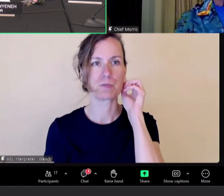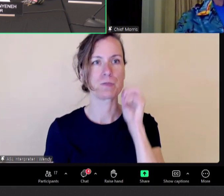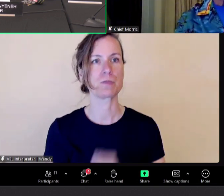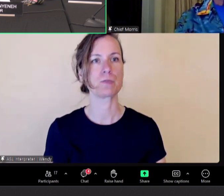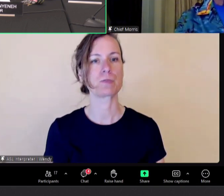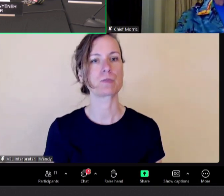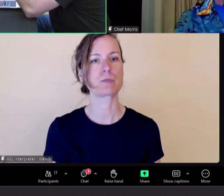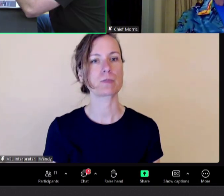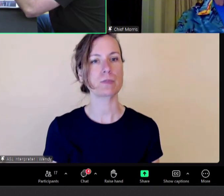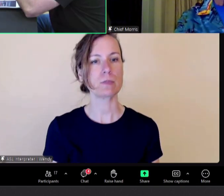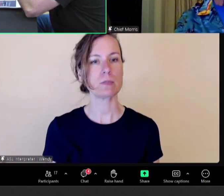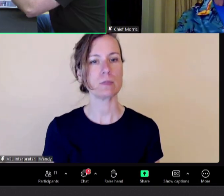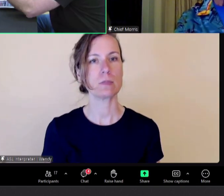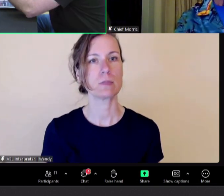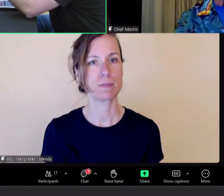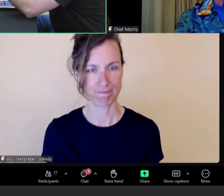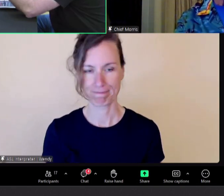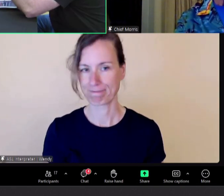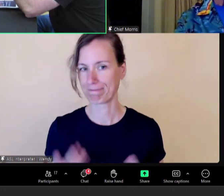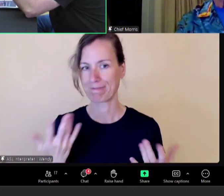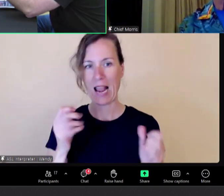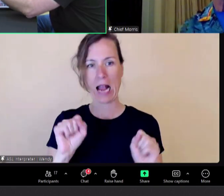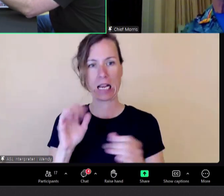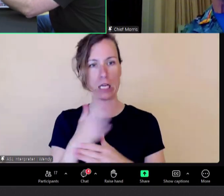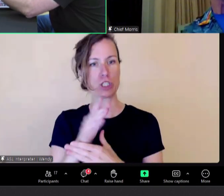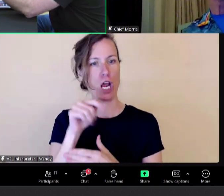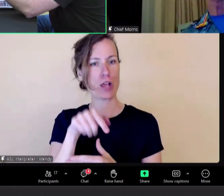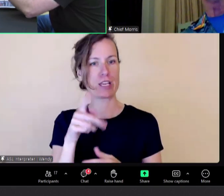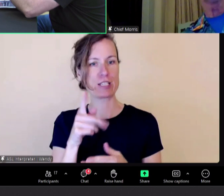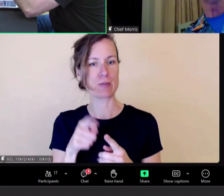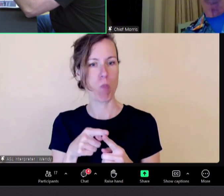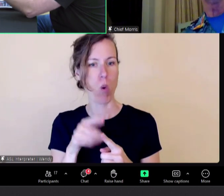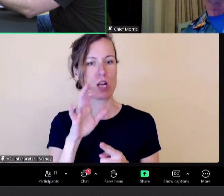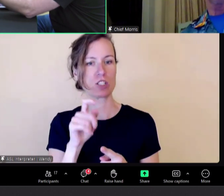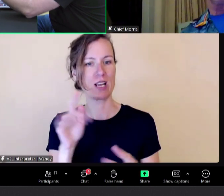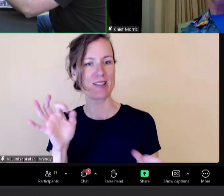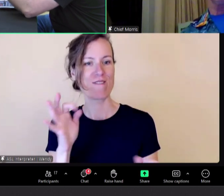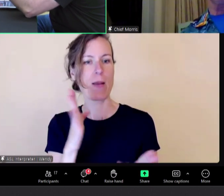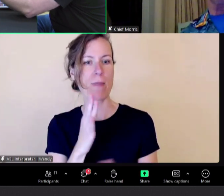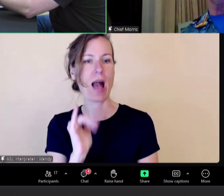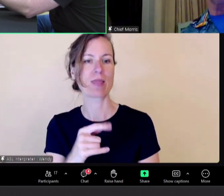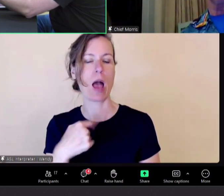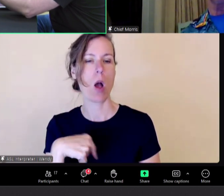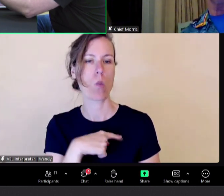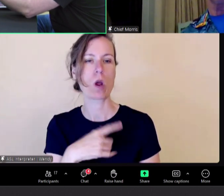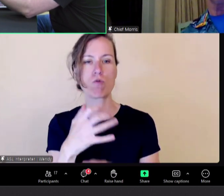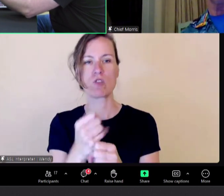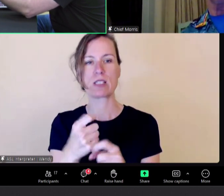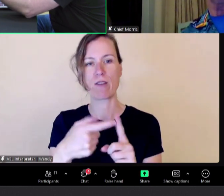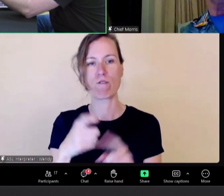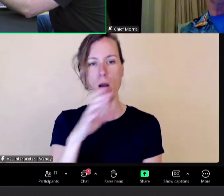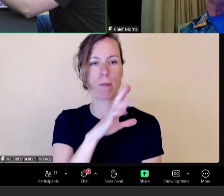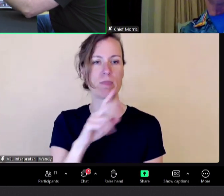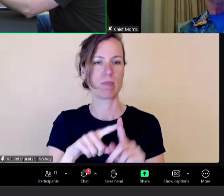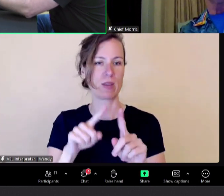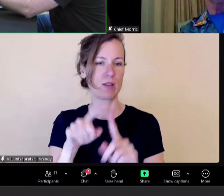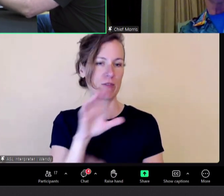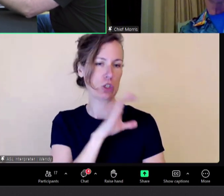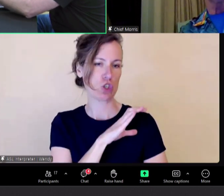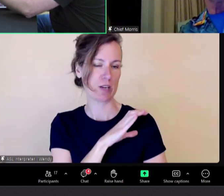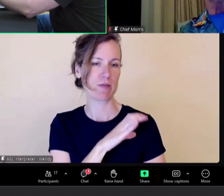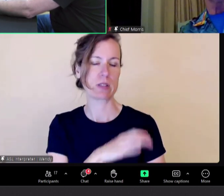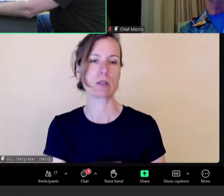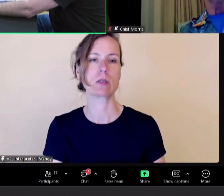chiefs. And all I can share at this point is the feedback that we're receiving from the chiefs, right? That they are personally seeing the effects it's